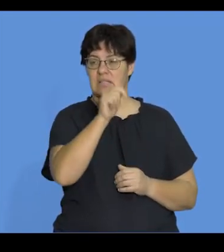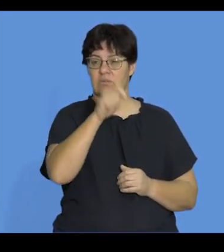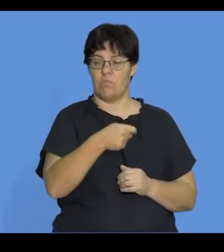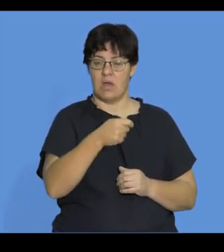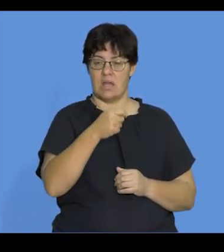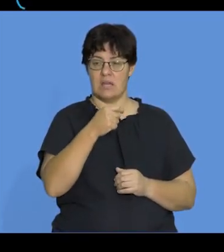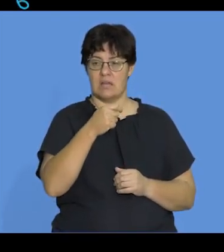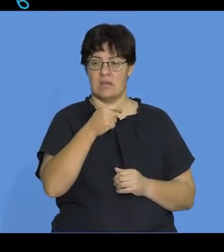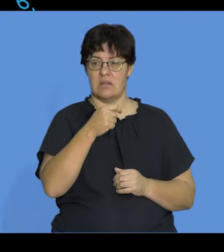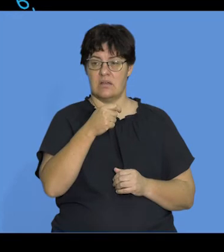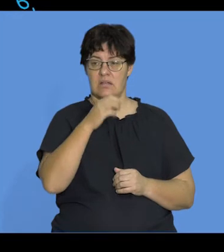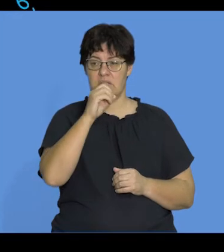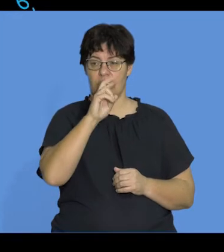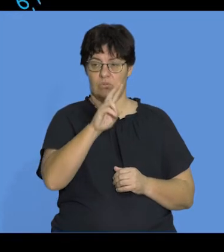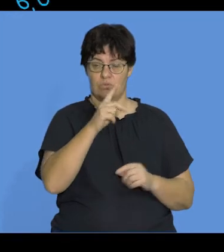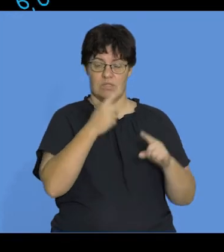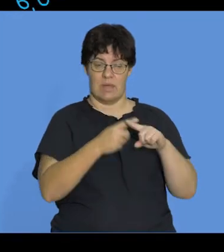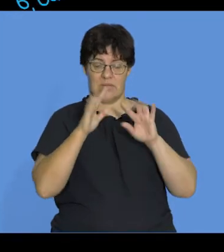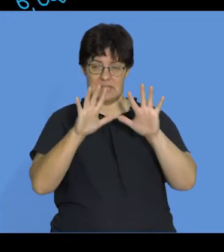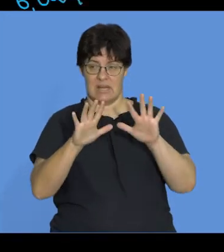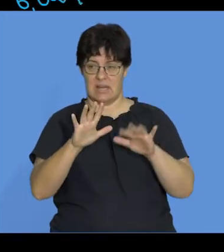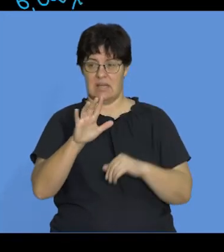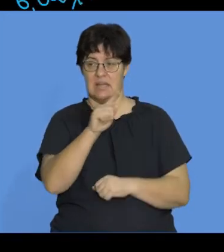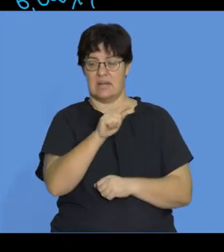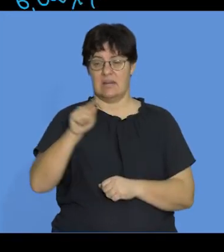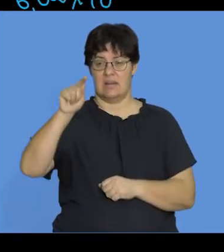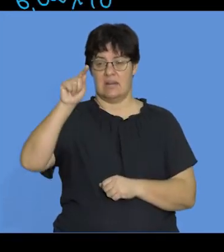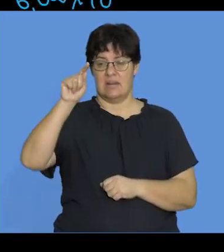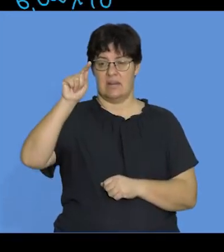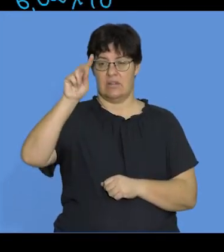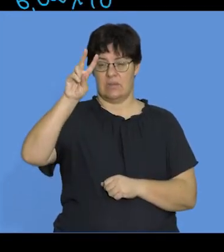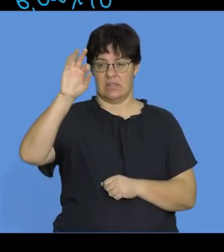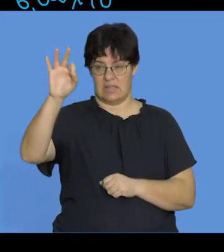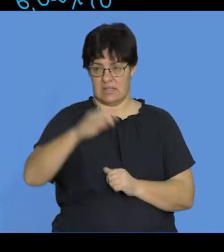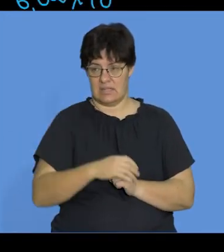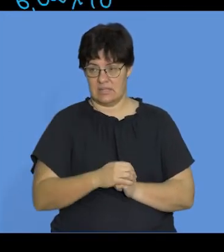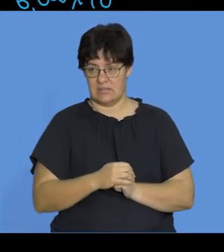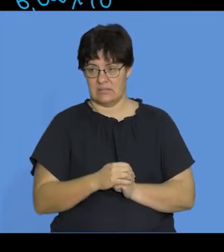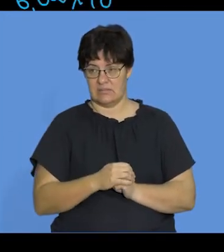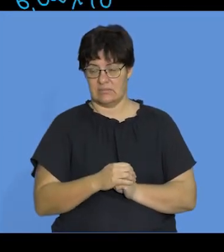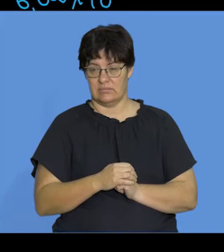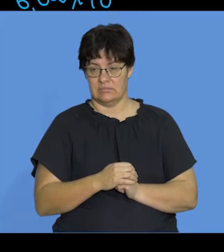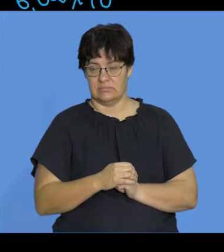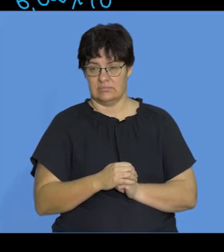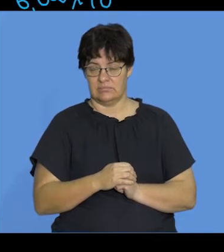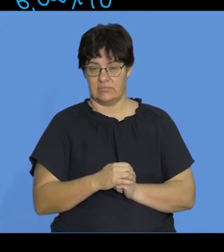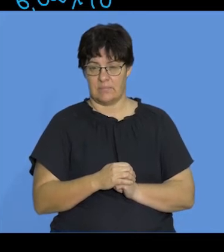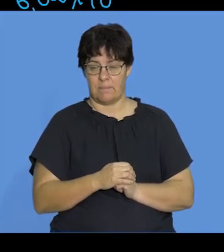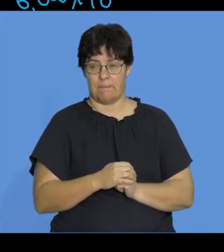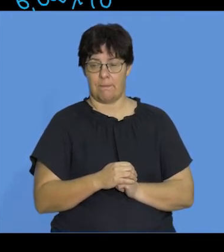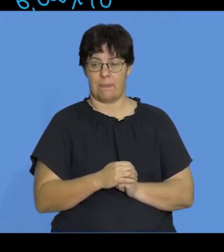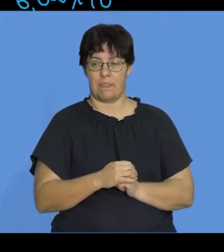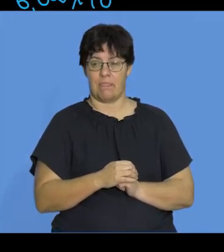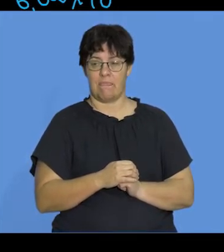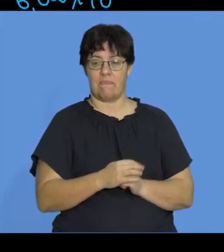then divided by 6.02 times 10 exponent 23, which is the